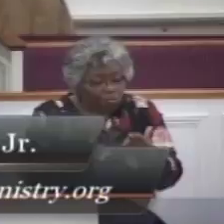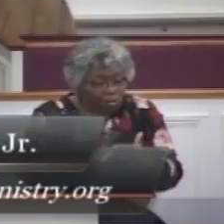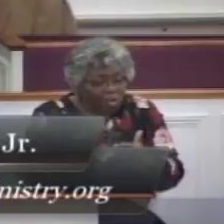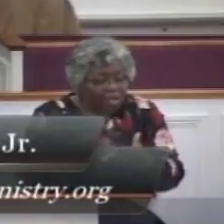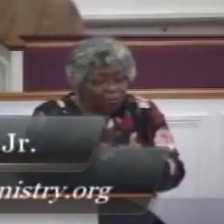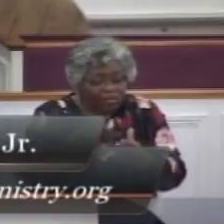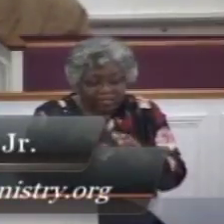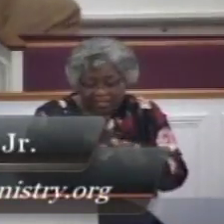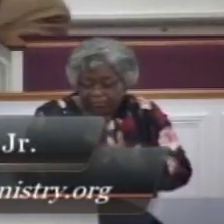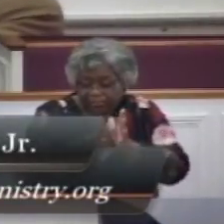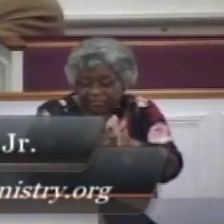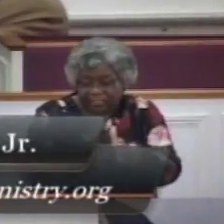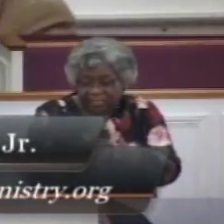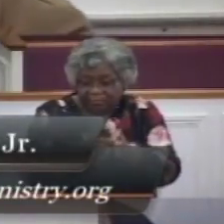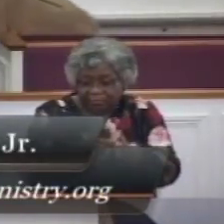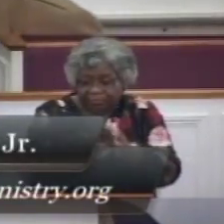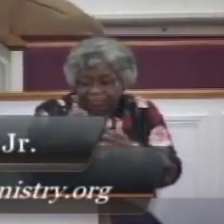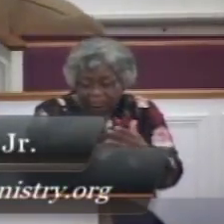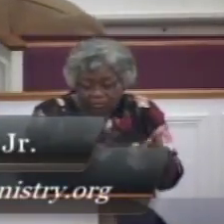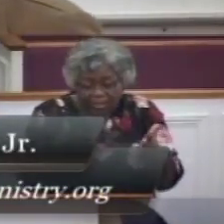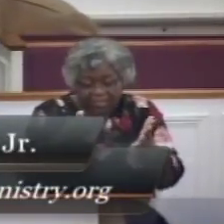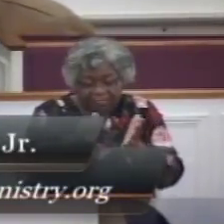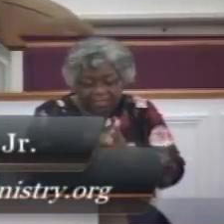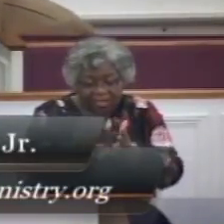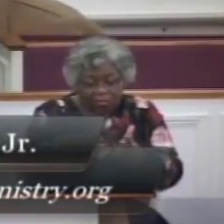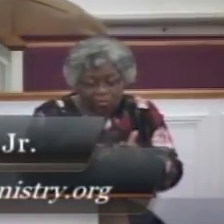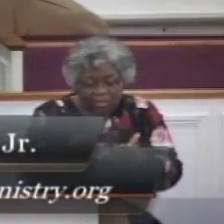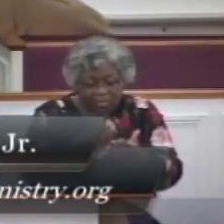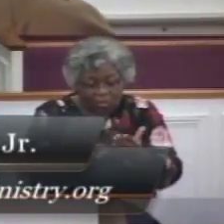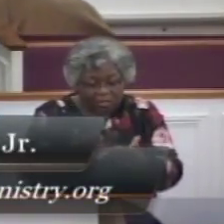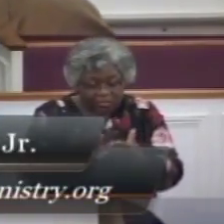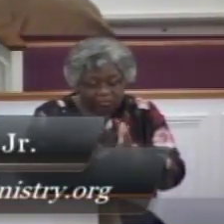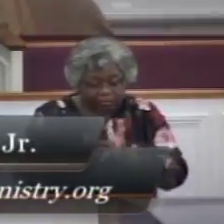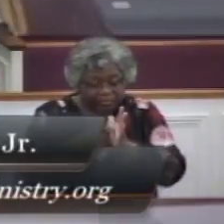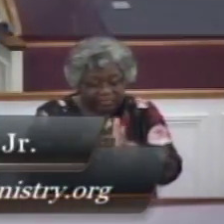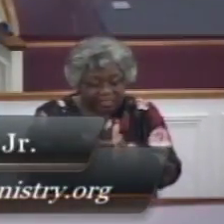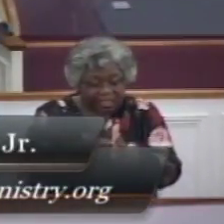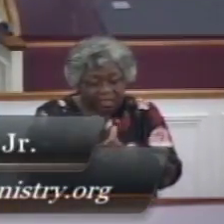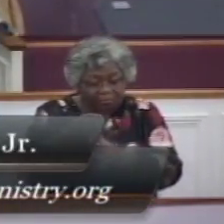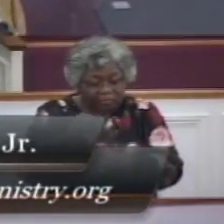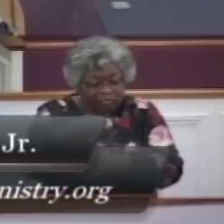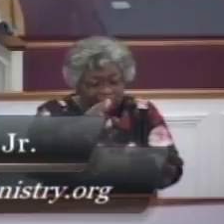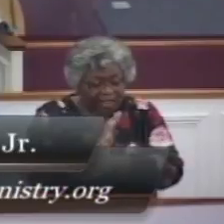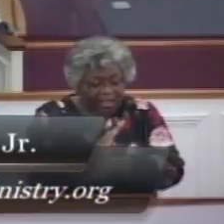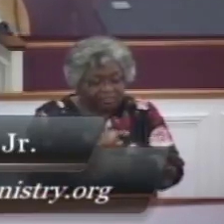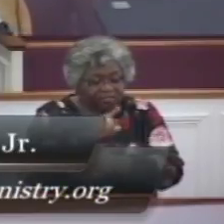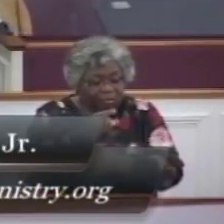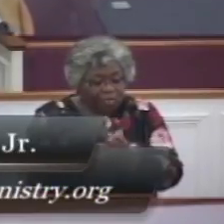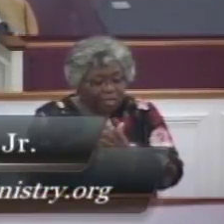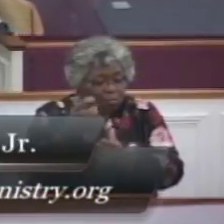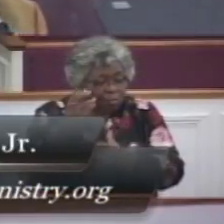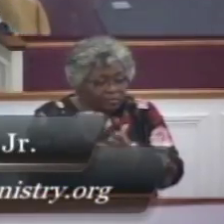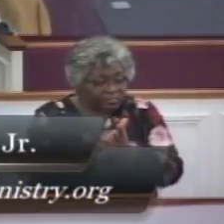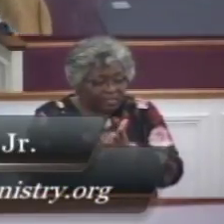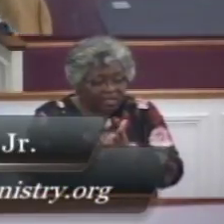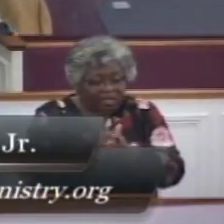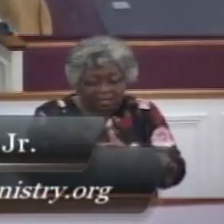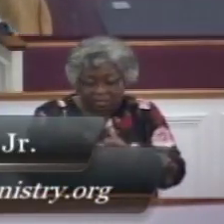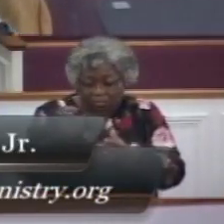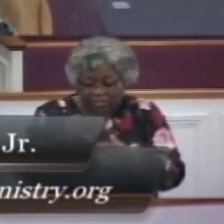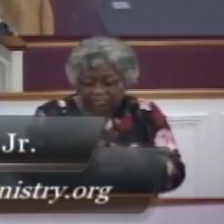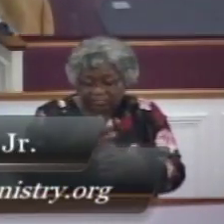to God the way you want it presented. And so it was that Abel was a little